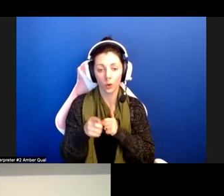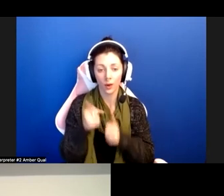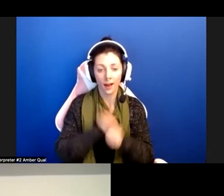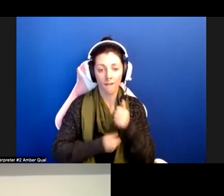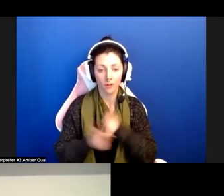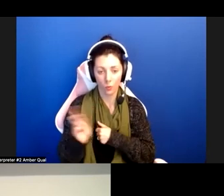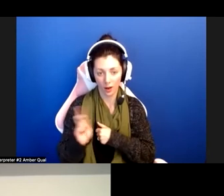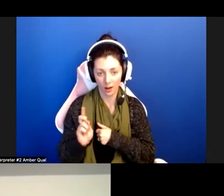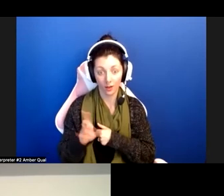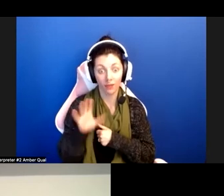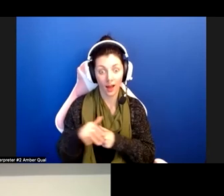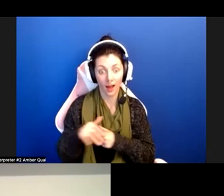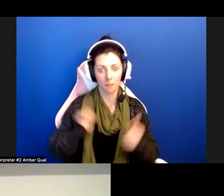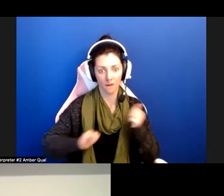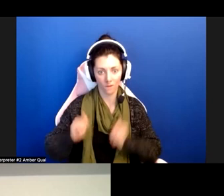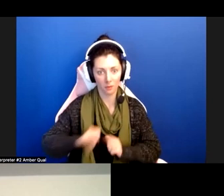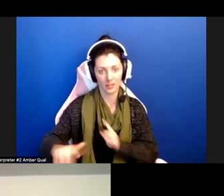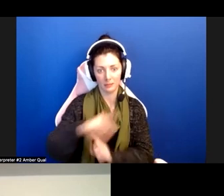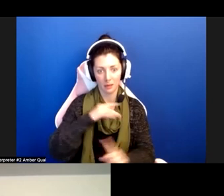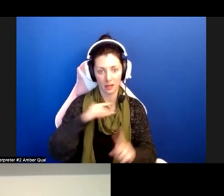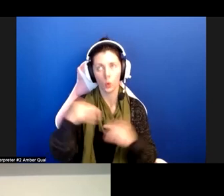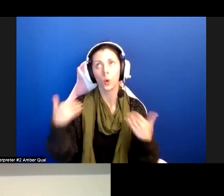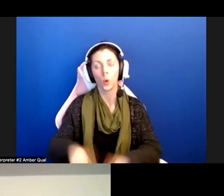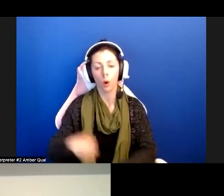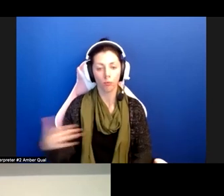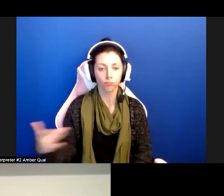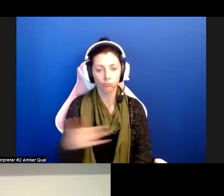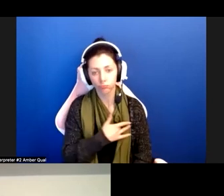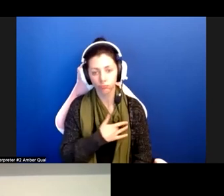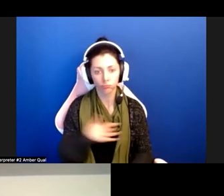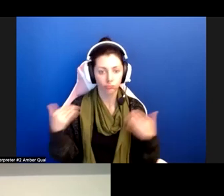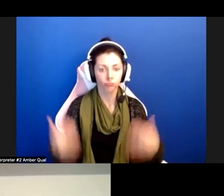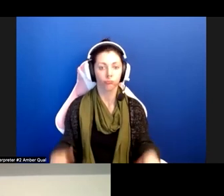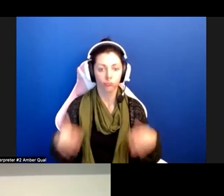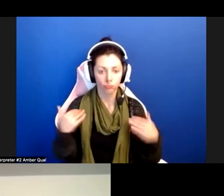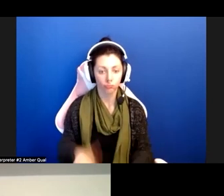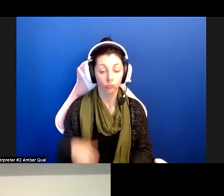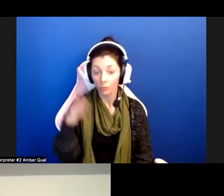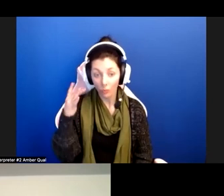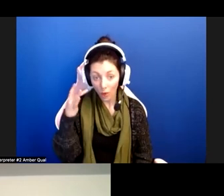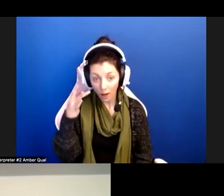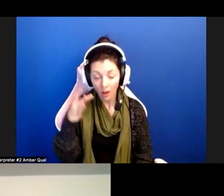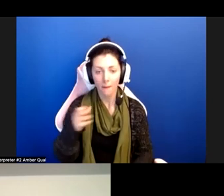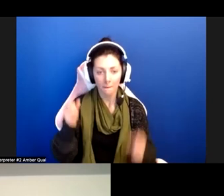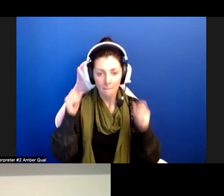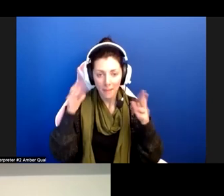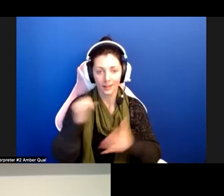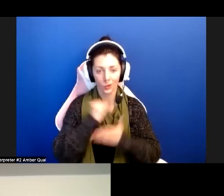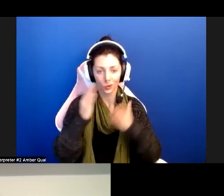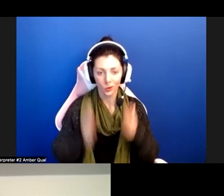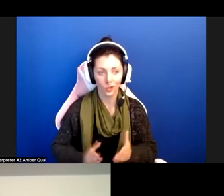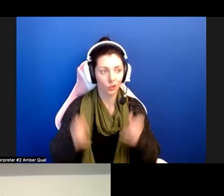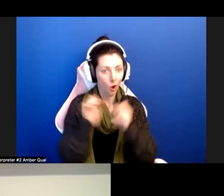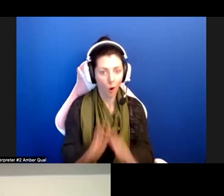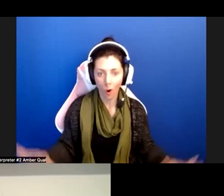Space, and that was really impactful because it brought artists from across the US. So they had artists from the West